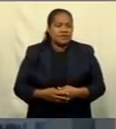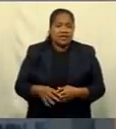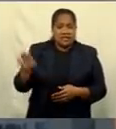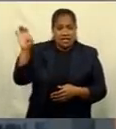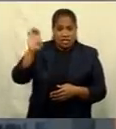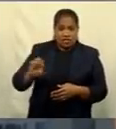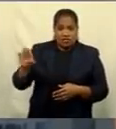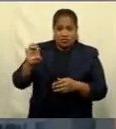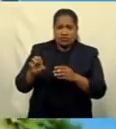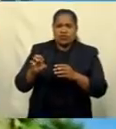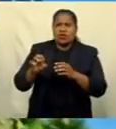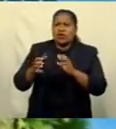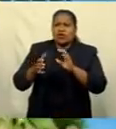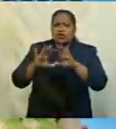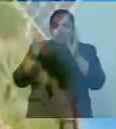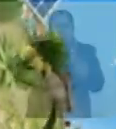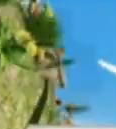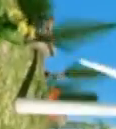climate leadership position.